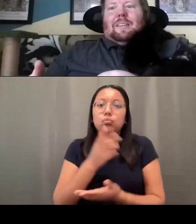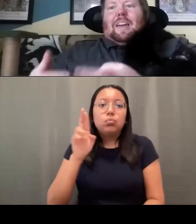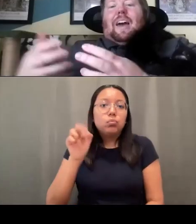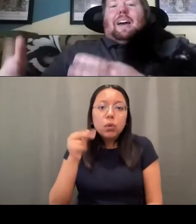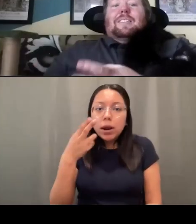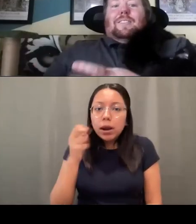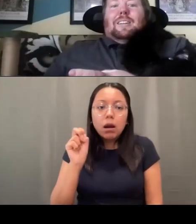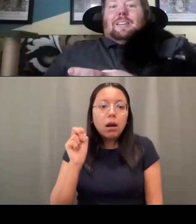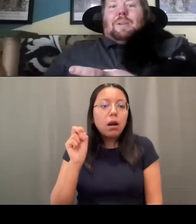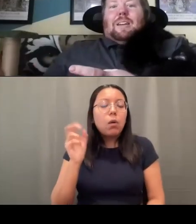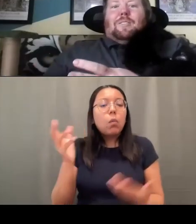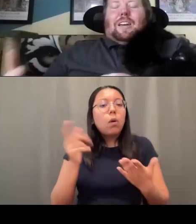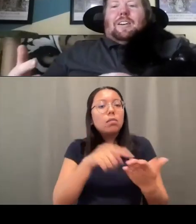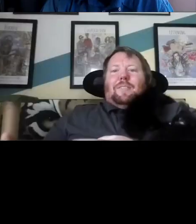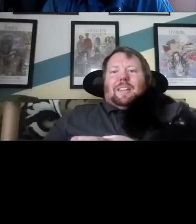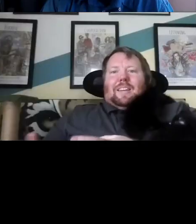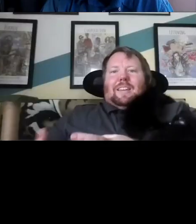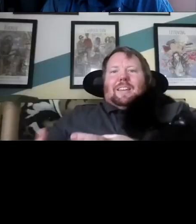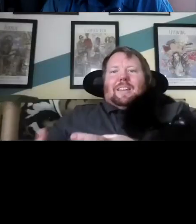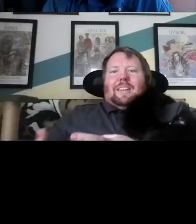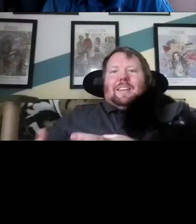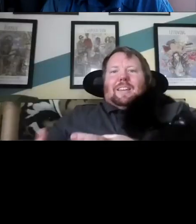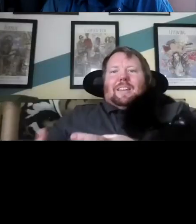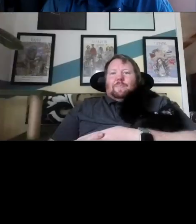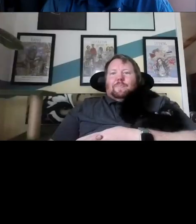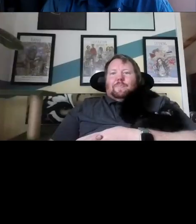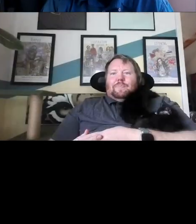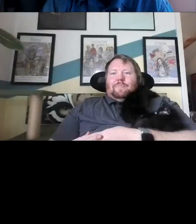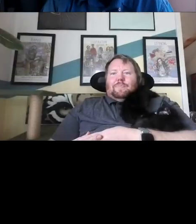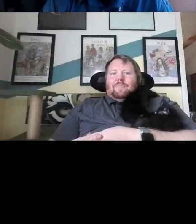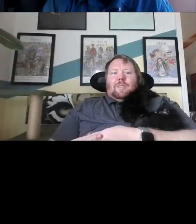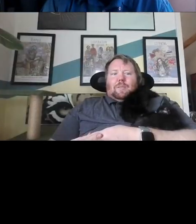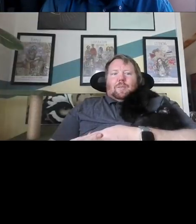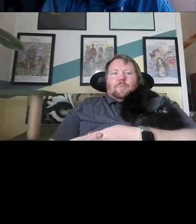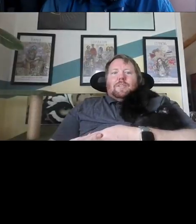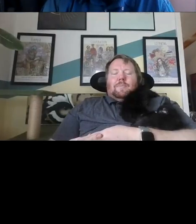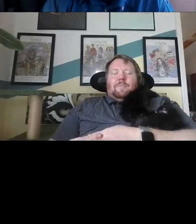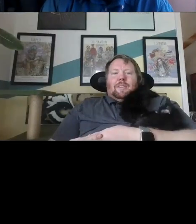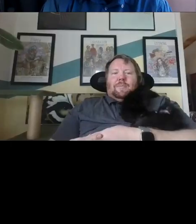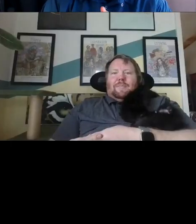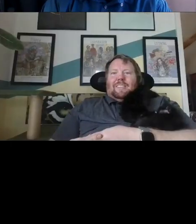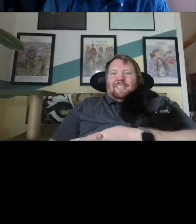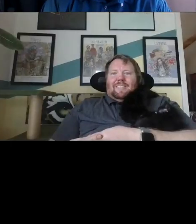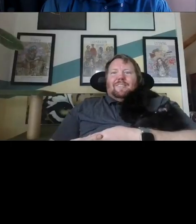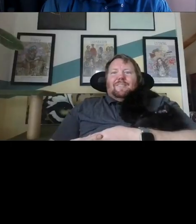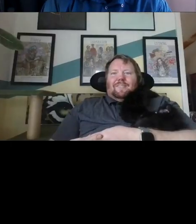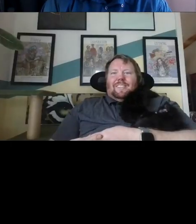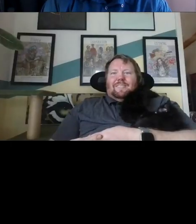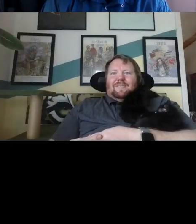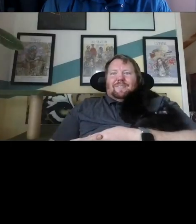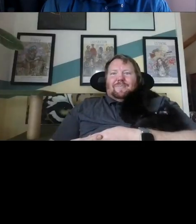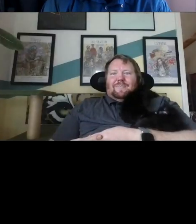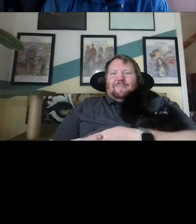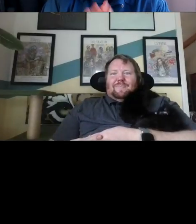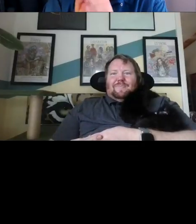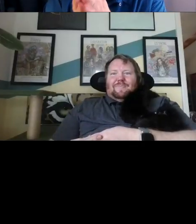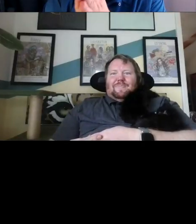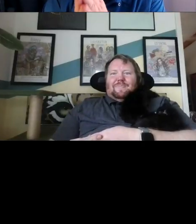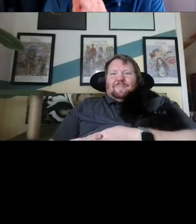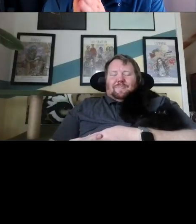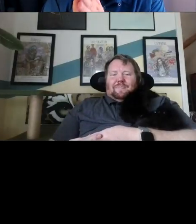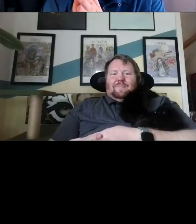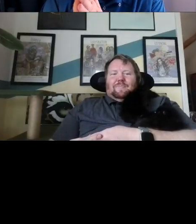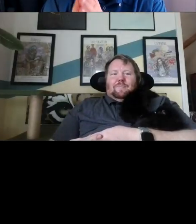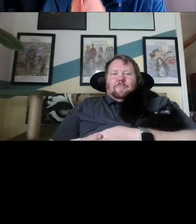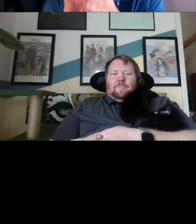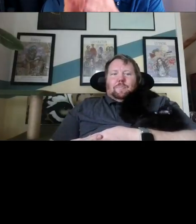gonna actively need medical care right then. Um, what are Yeah. some And of it's, I your, mean, yeah. and what you